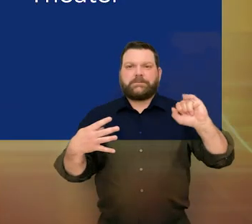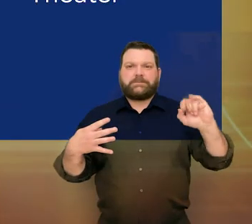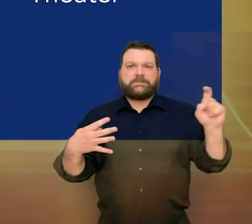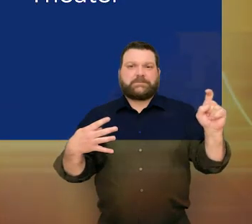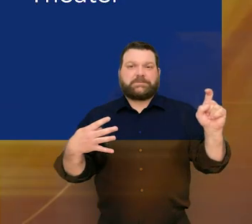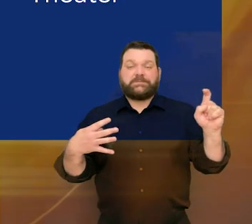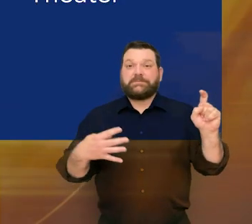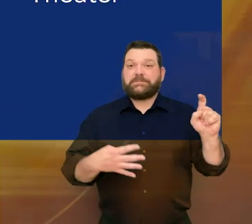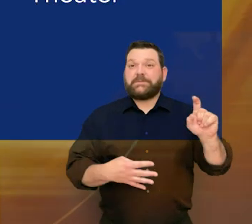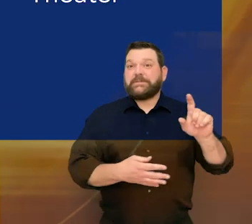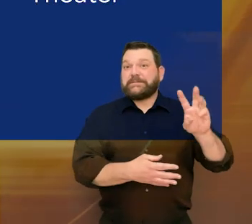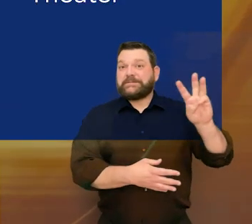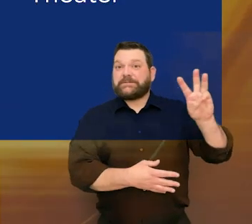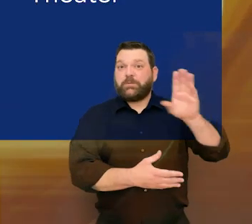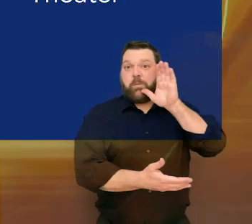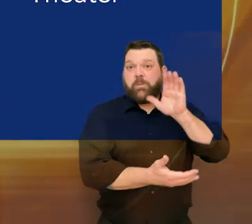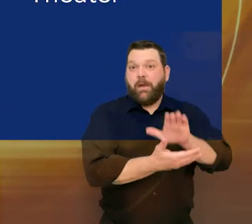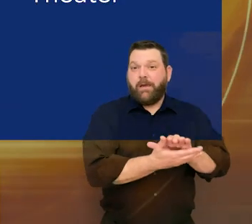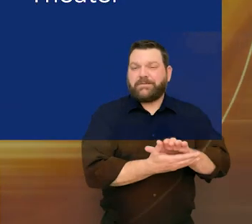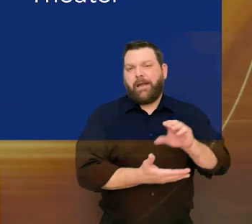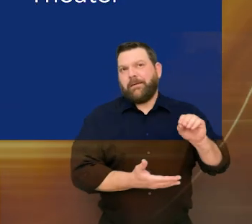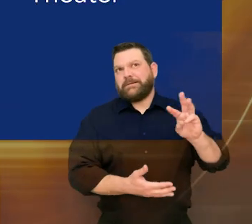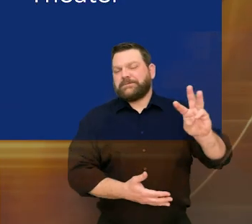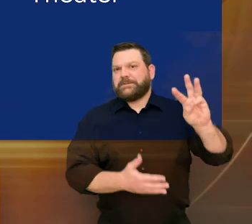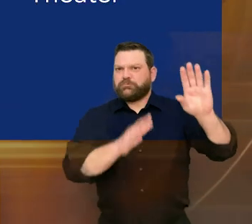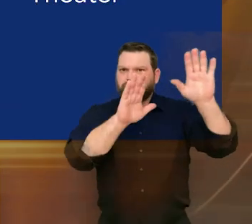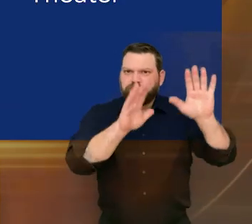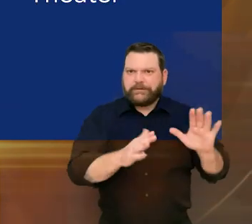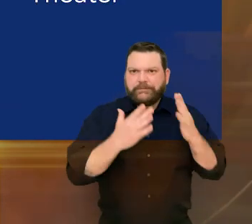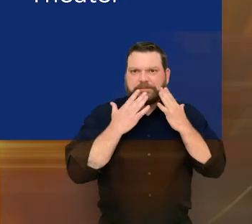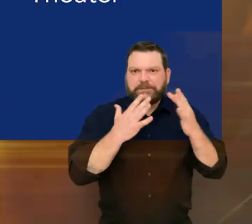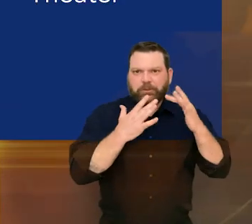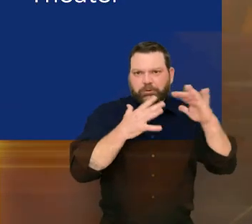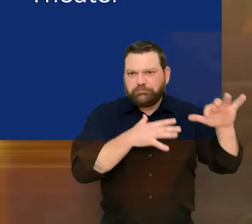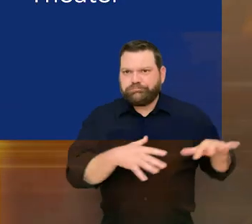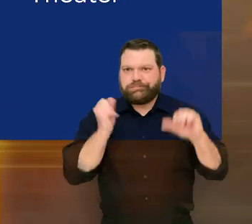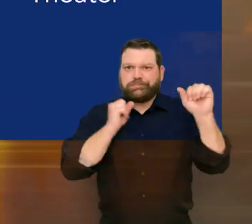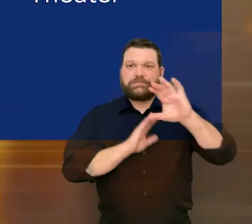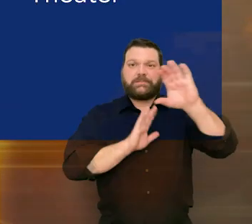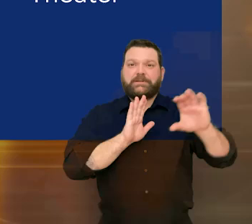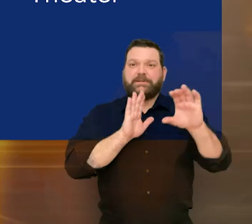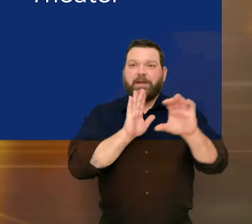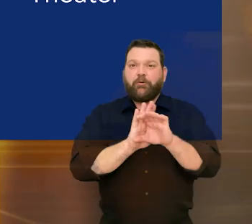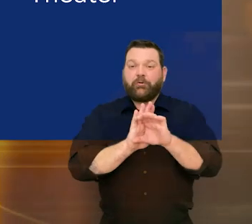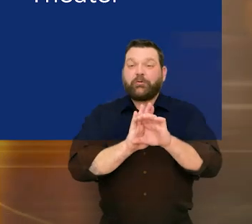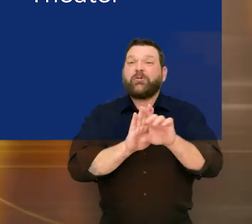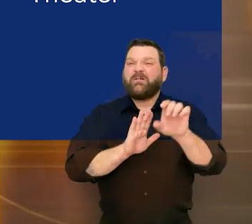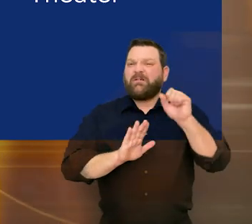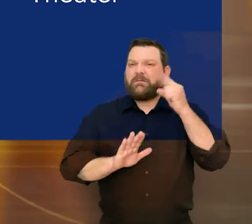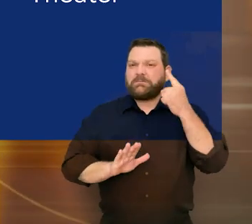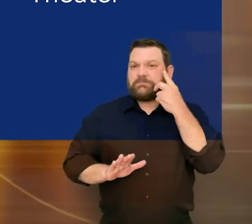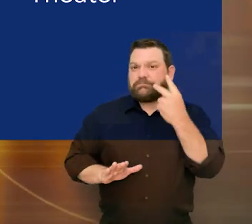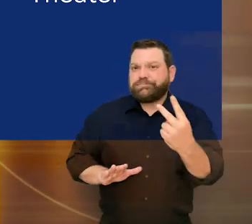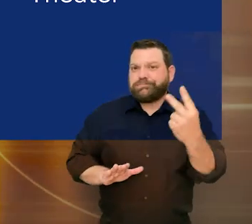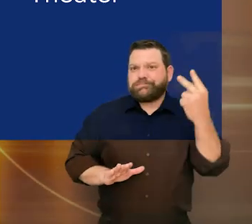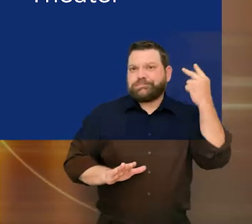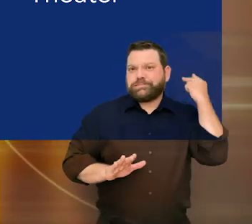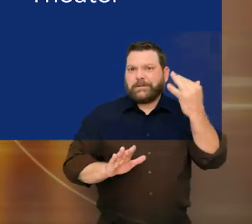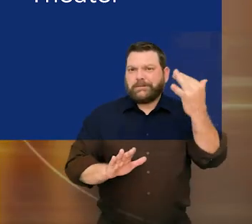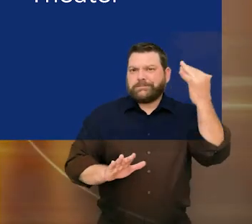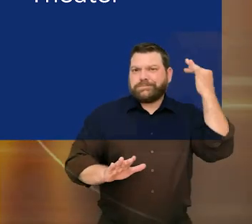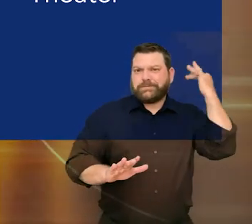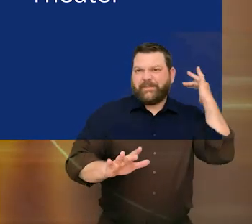musical ensemble goes to the high-voltage performers of Six, the Six Wives and the terrific singers who played